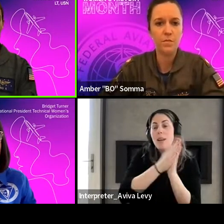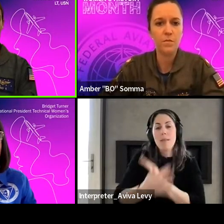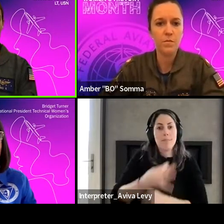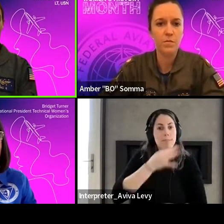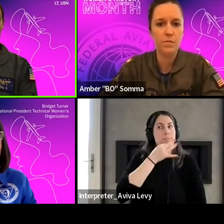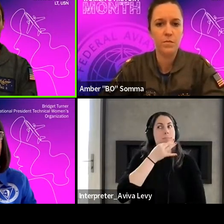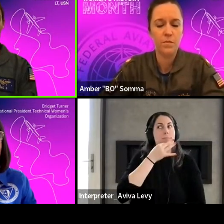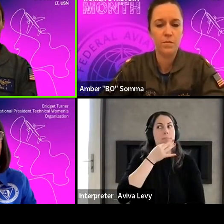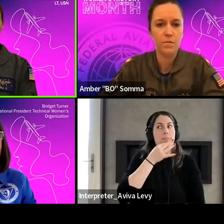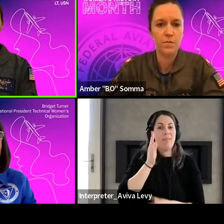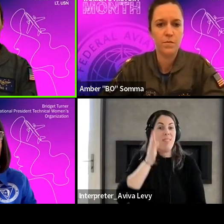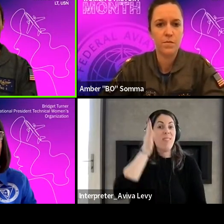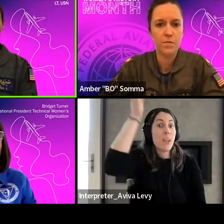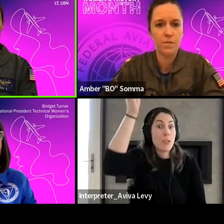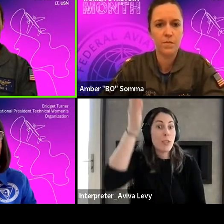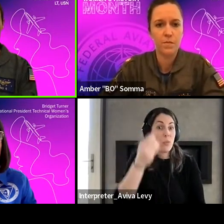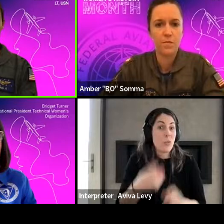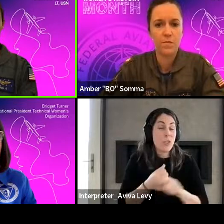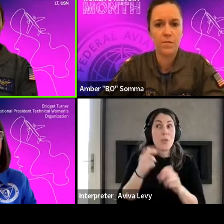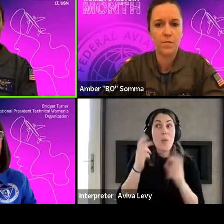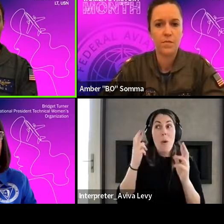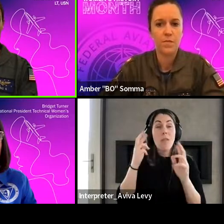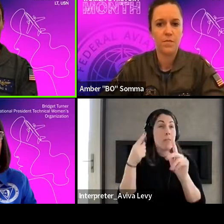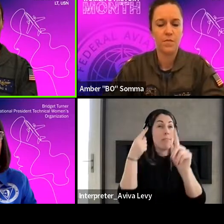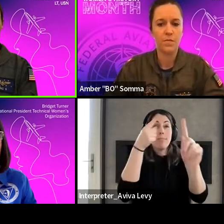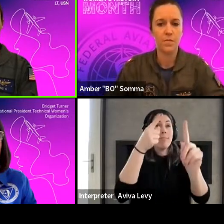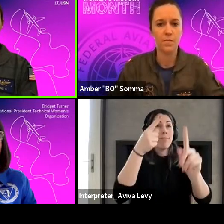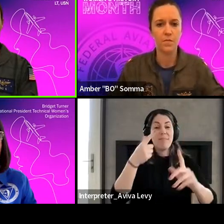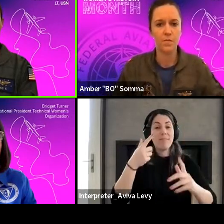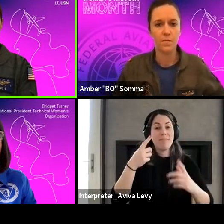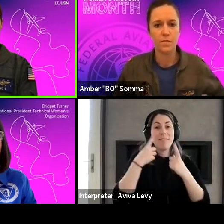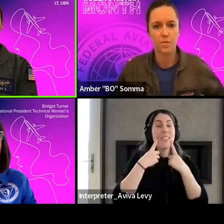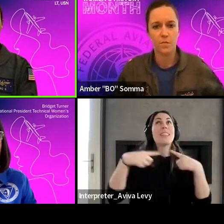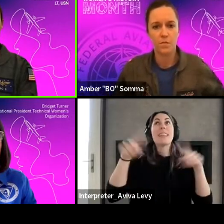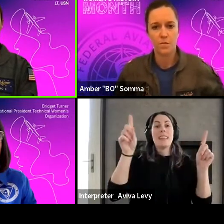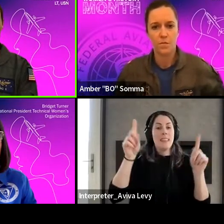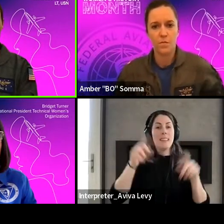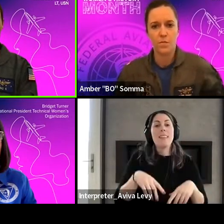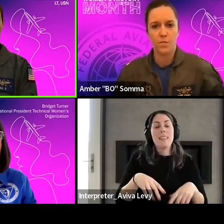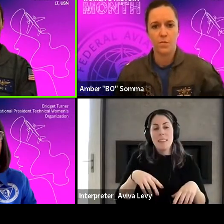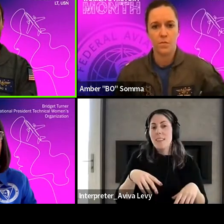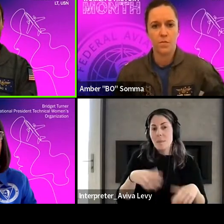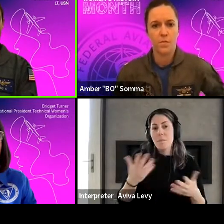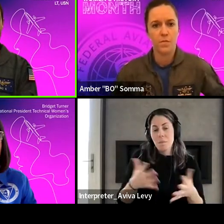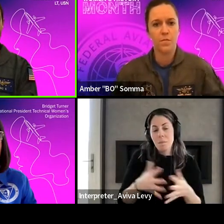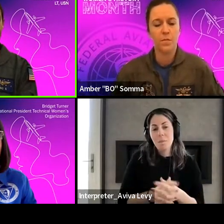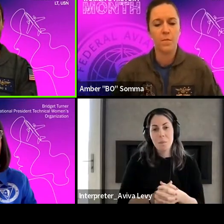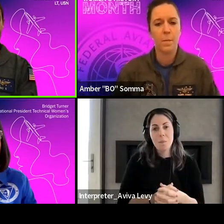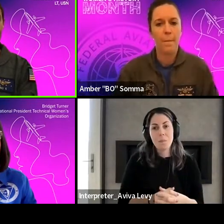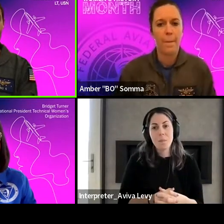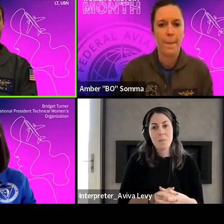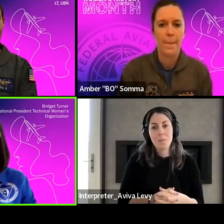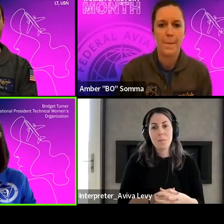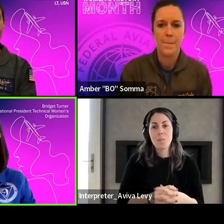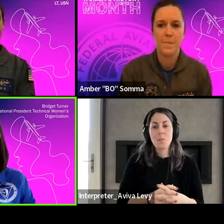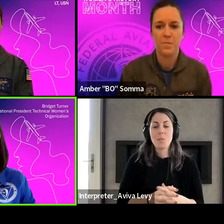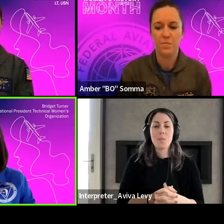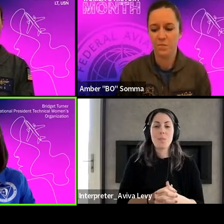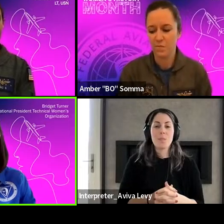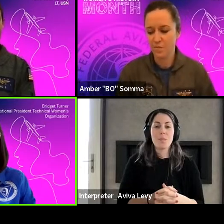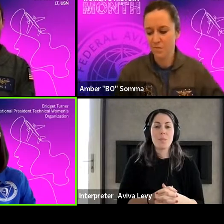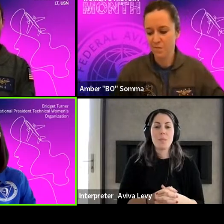hope to be at within a couple years and even more as you work, as you kind of develop this craft. Thank